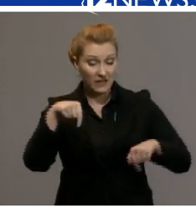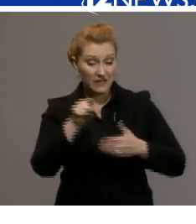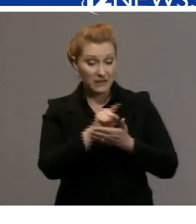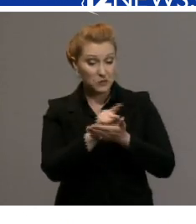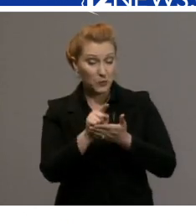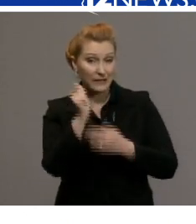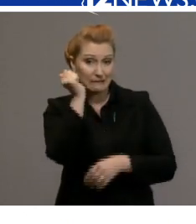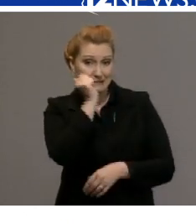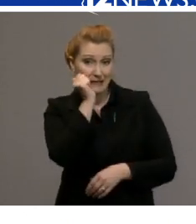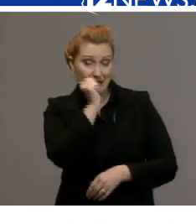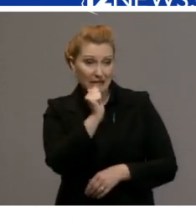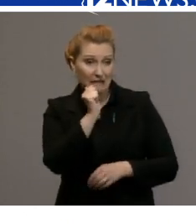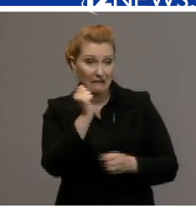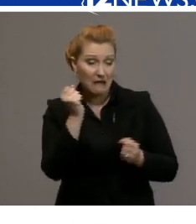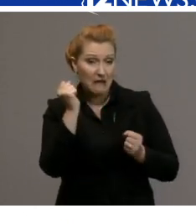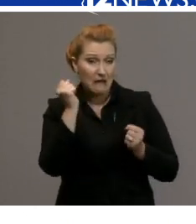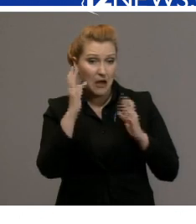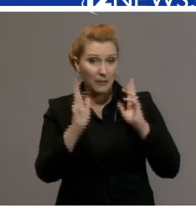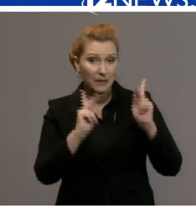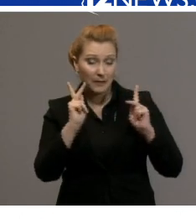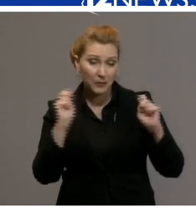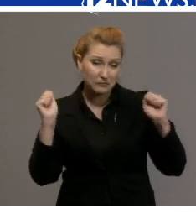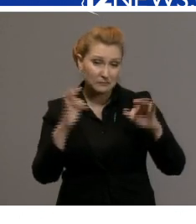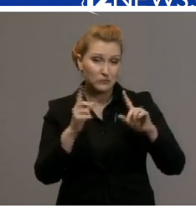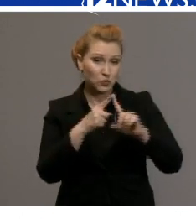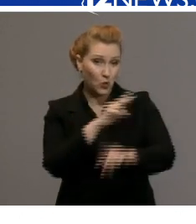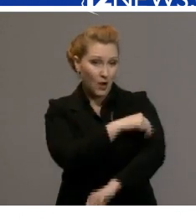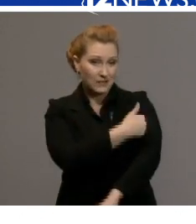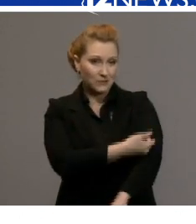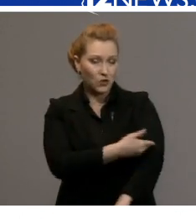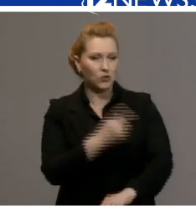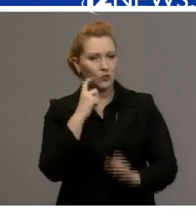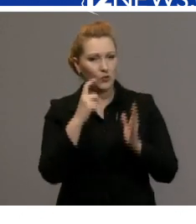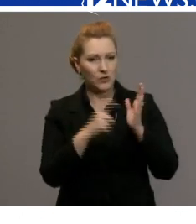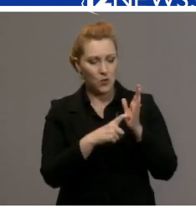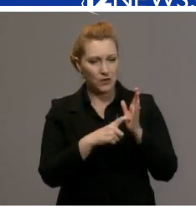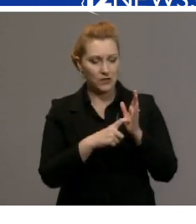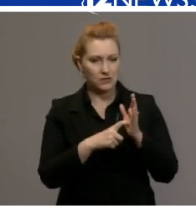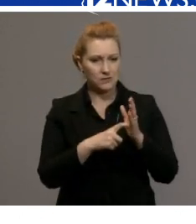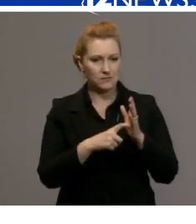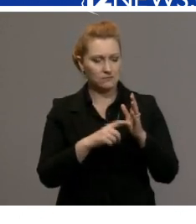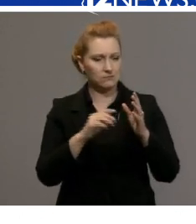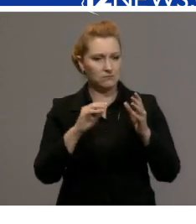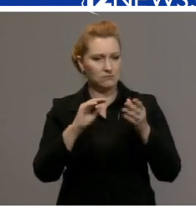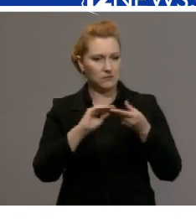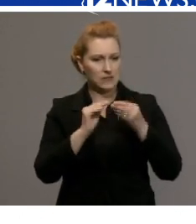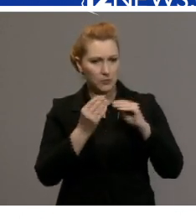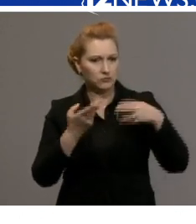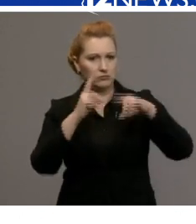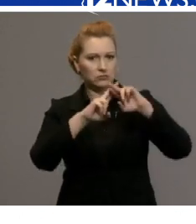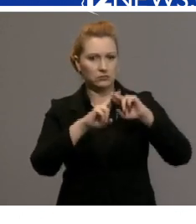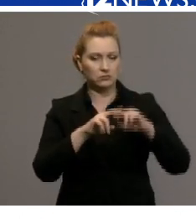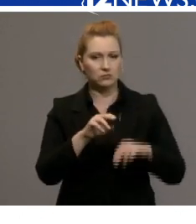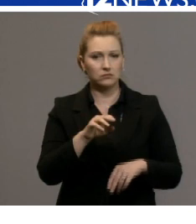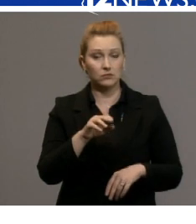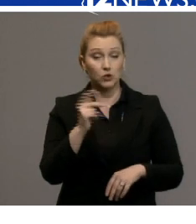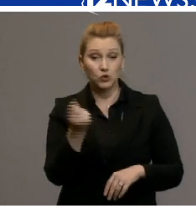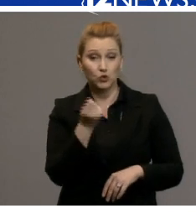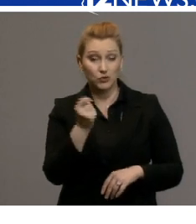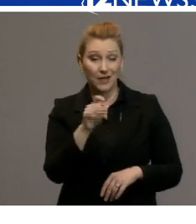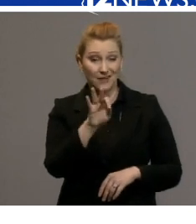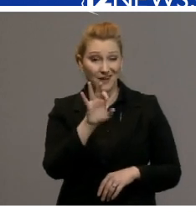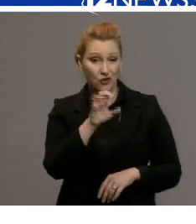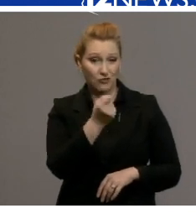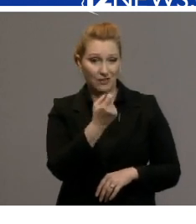two larger numbers than usual, 911 on Tuesday and 945 yesterday. Are